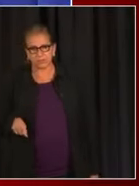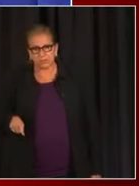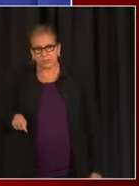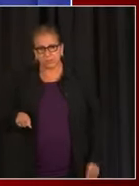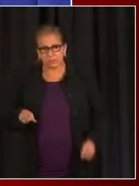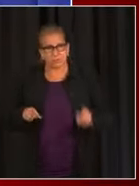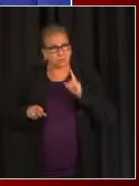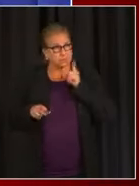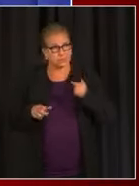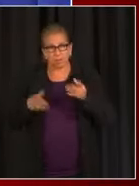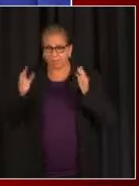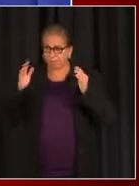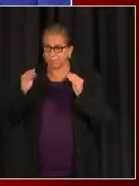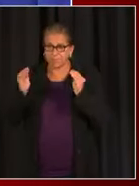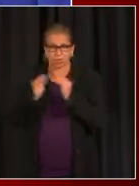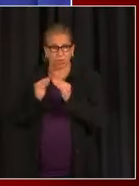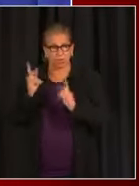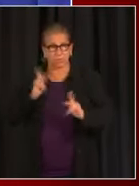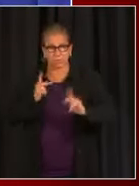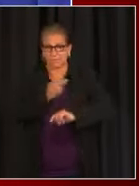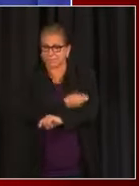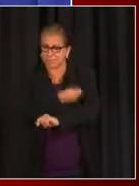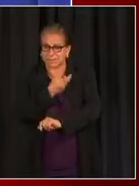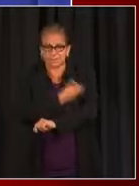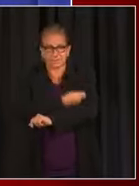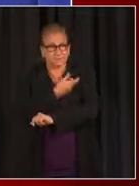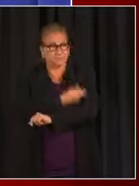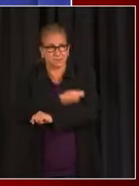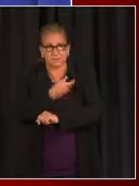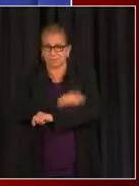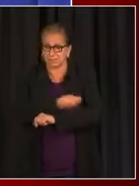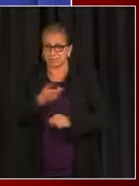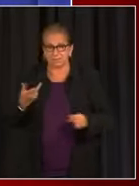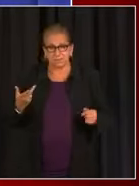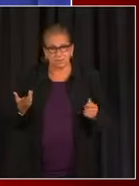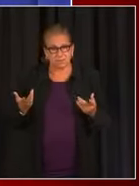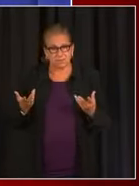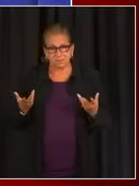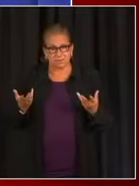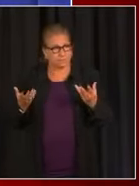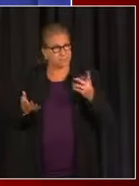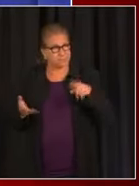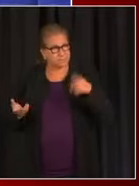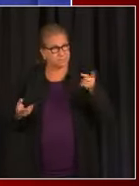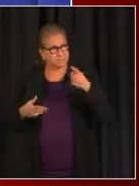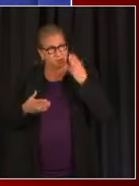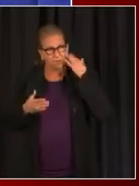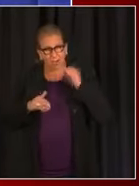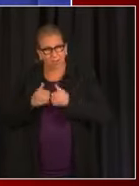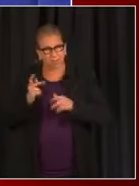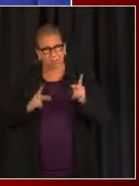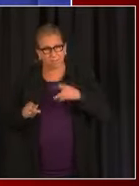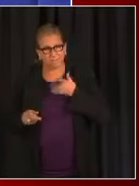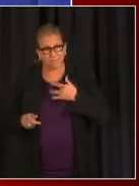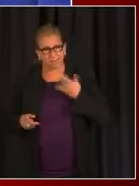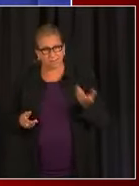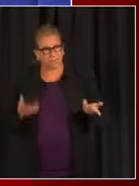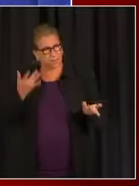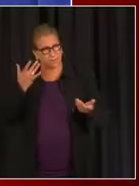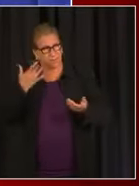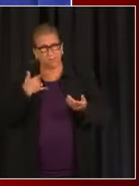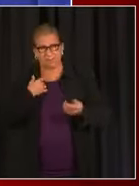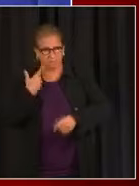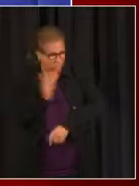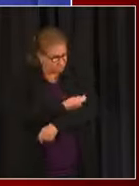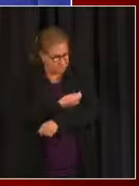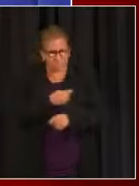the vaccine, hoping that that would help end mask mandates. With what's going on, what do you say to those people who might feel that they were duped into getting the vaccine? Yeah,